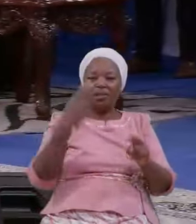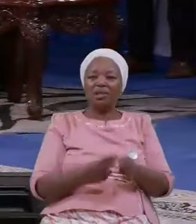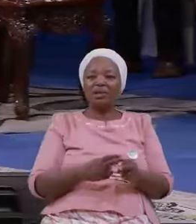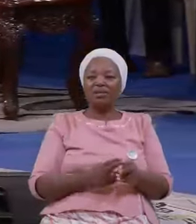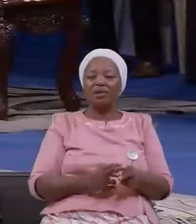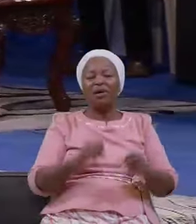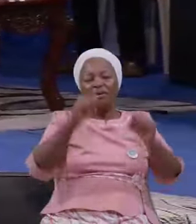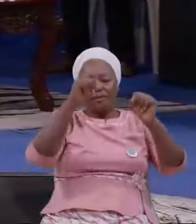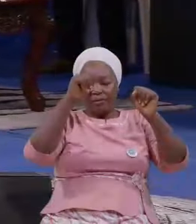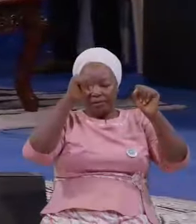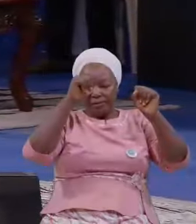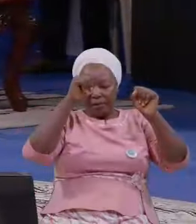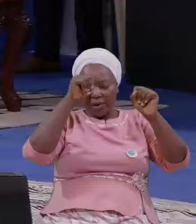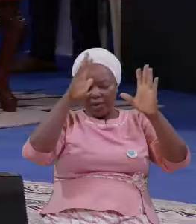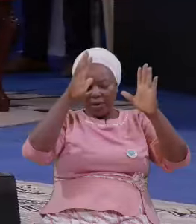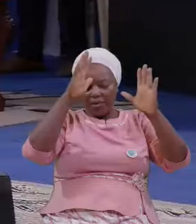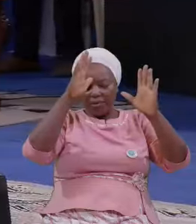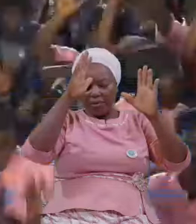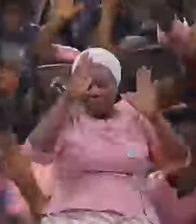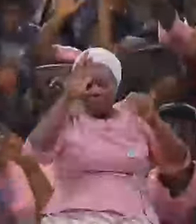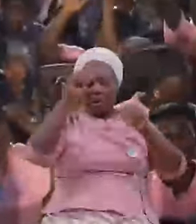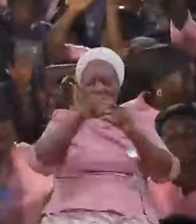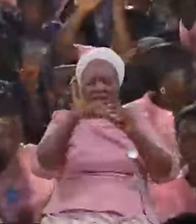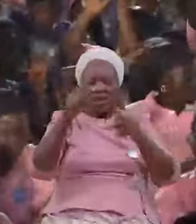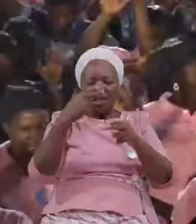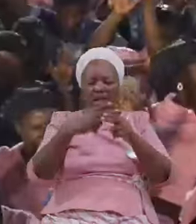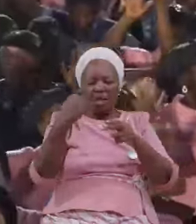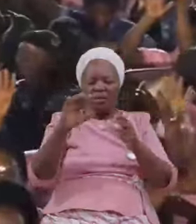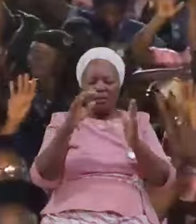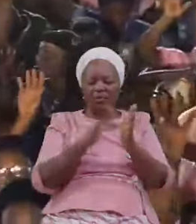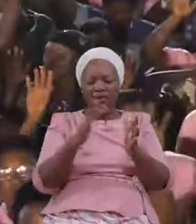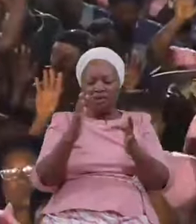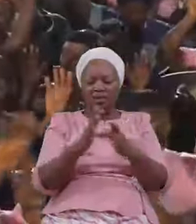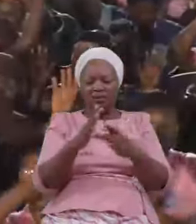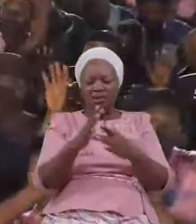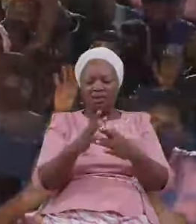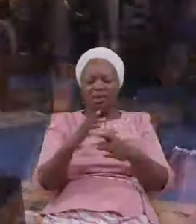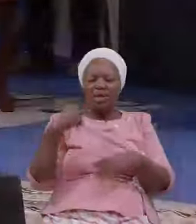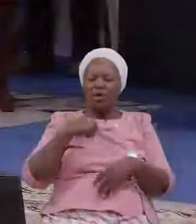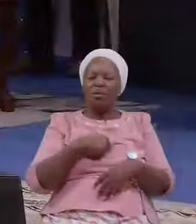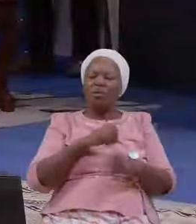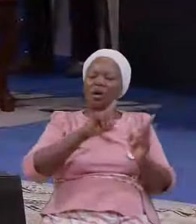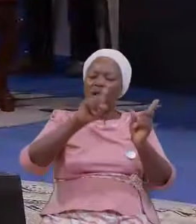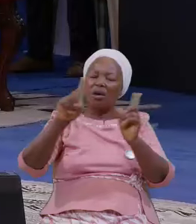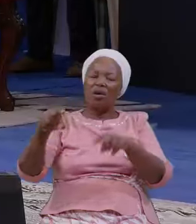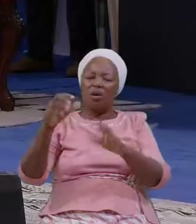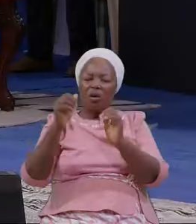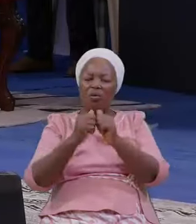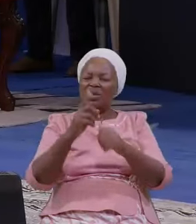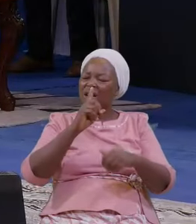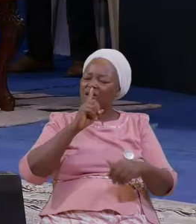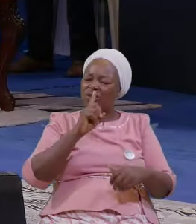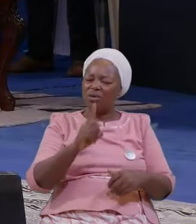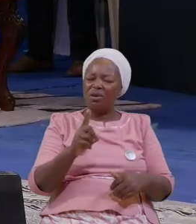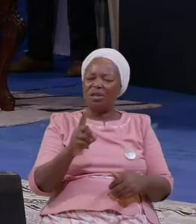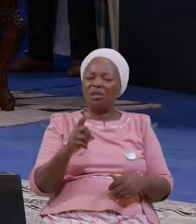Father, in the name of Jesus, we come with assurance. We